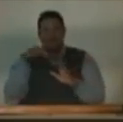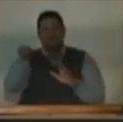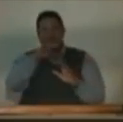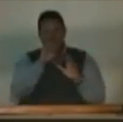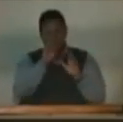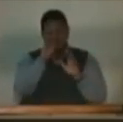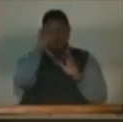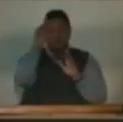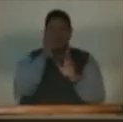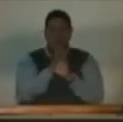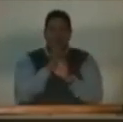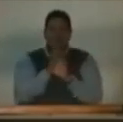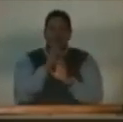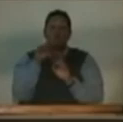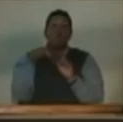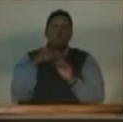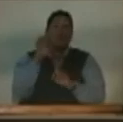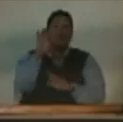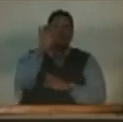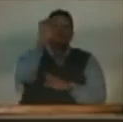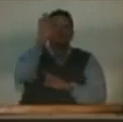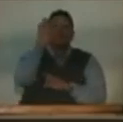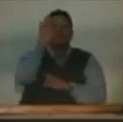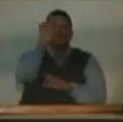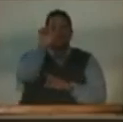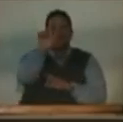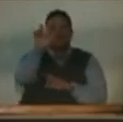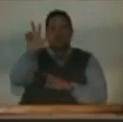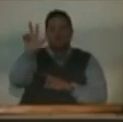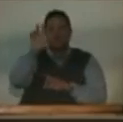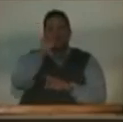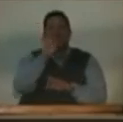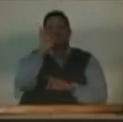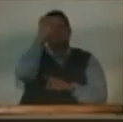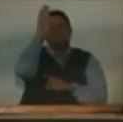examinations on February 23rd and February 24th, 2015.